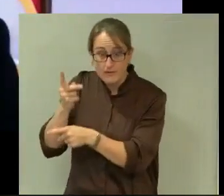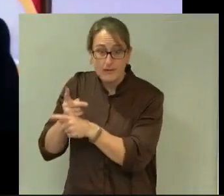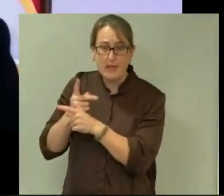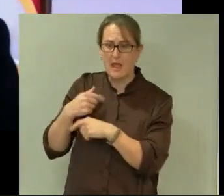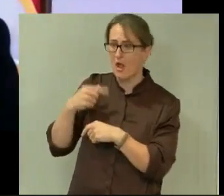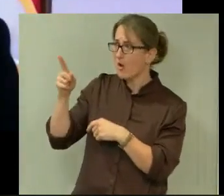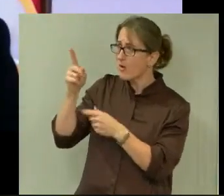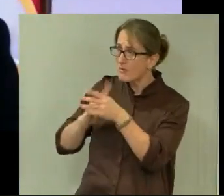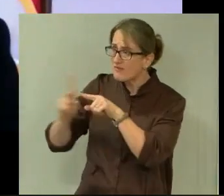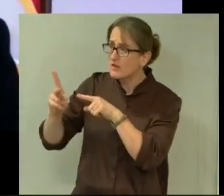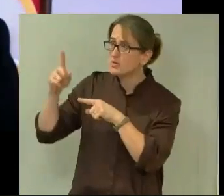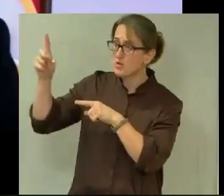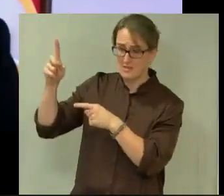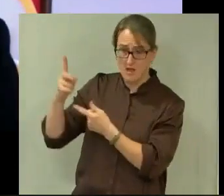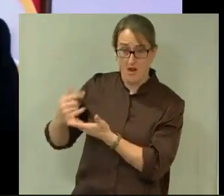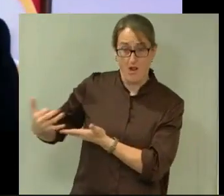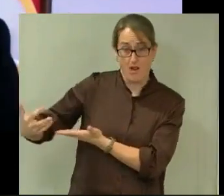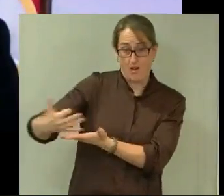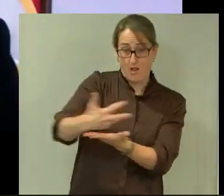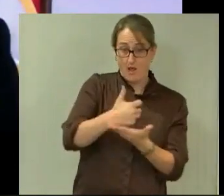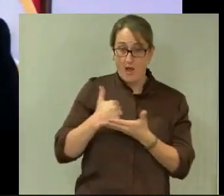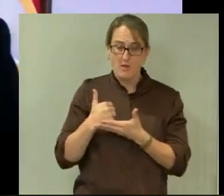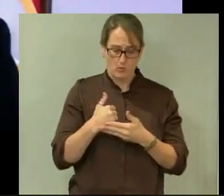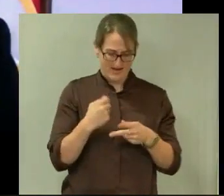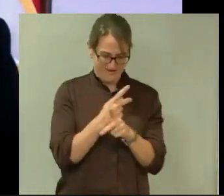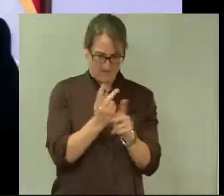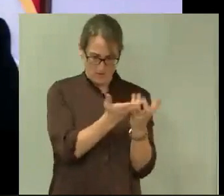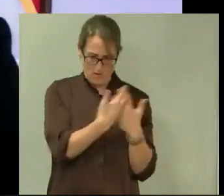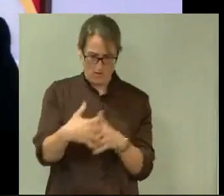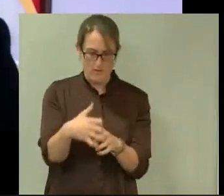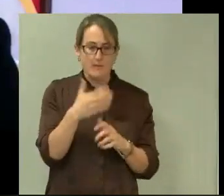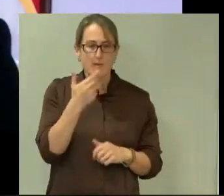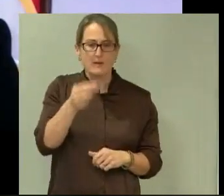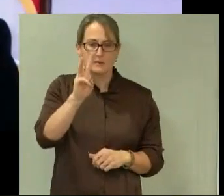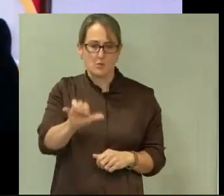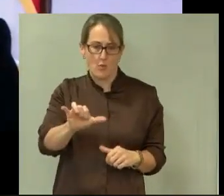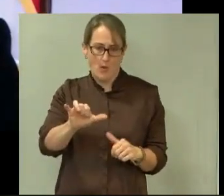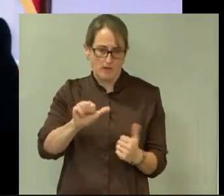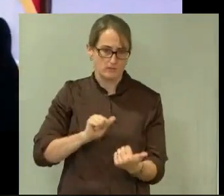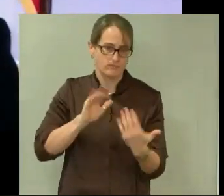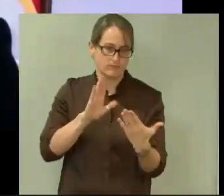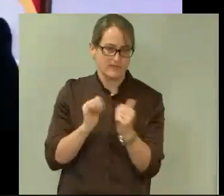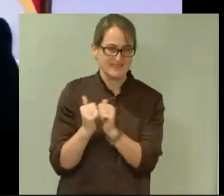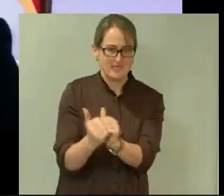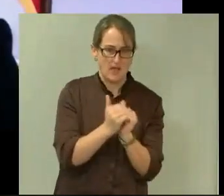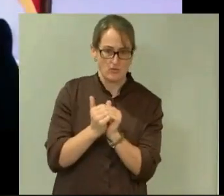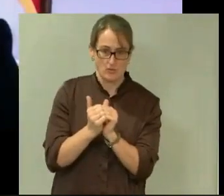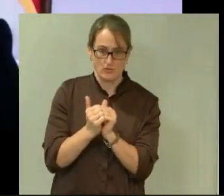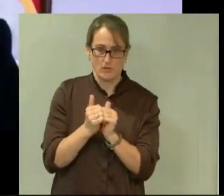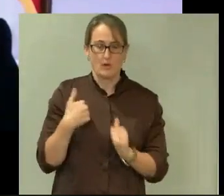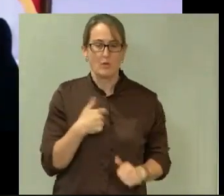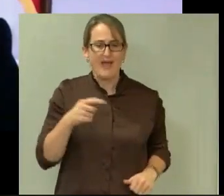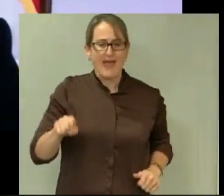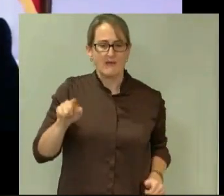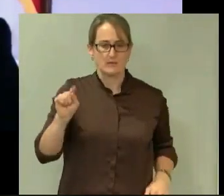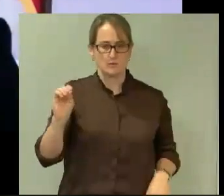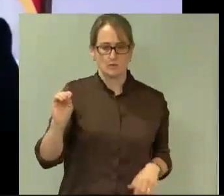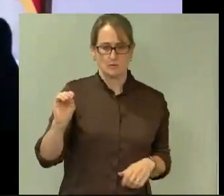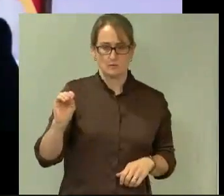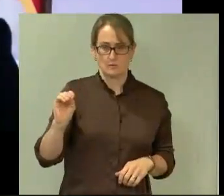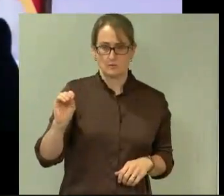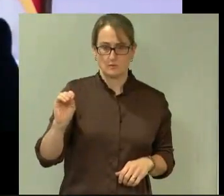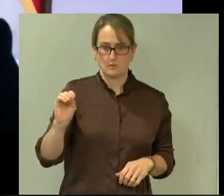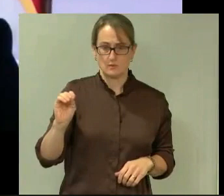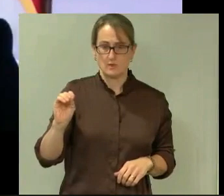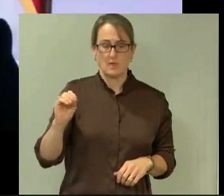the best thinking about how we do this together. We have no choice but to